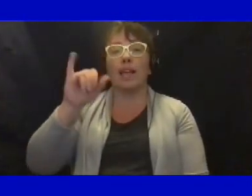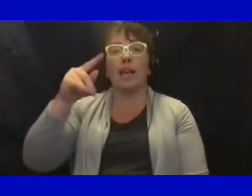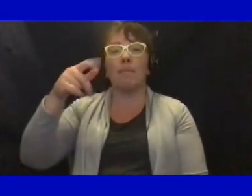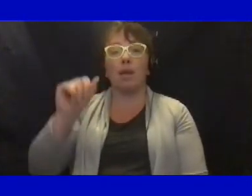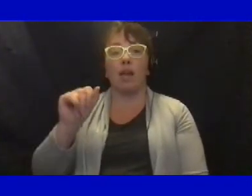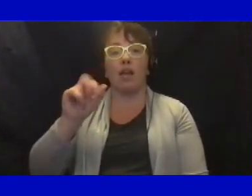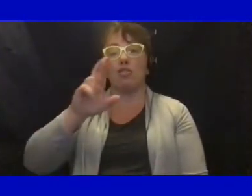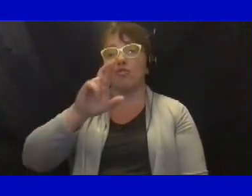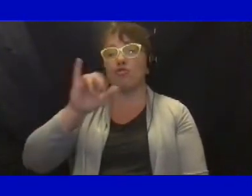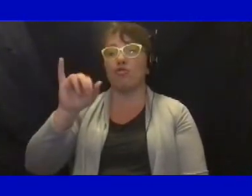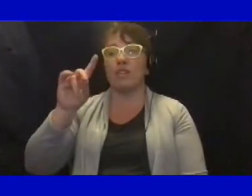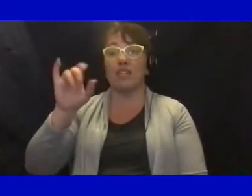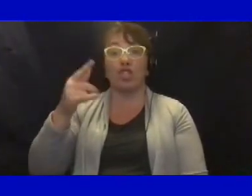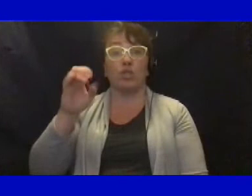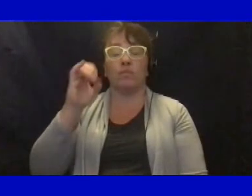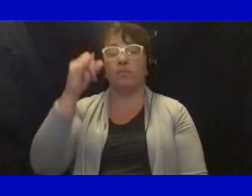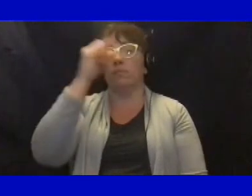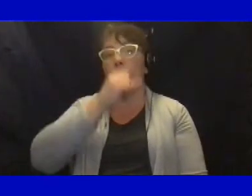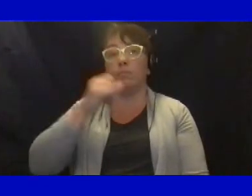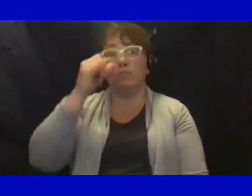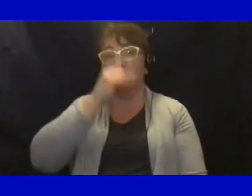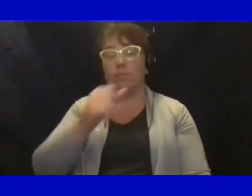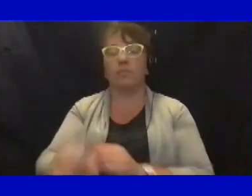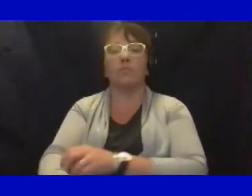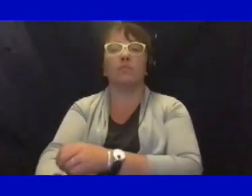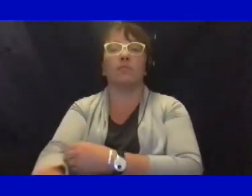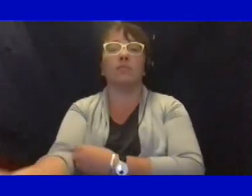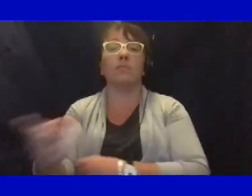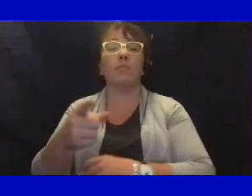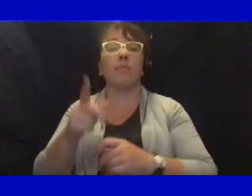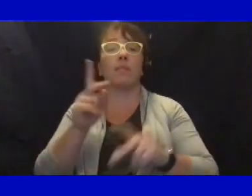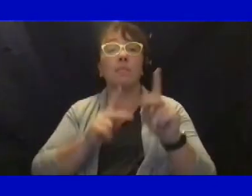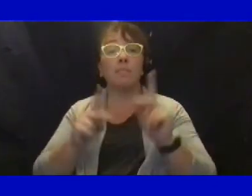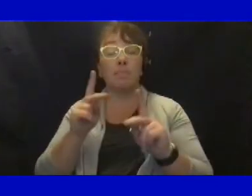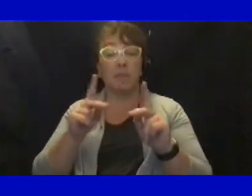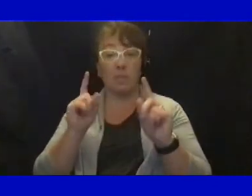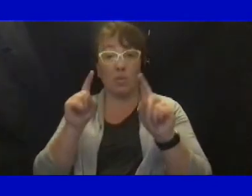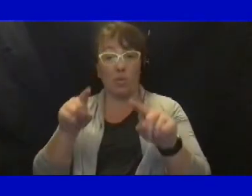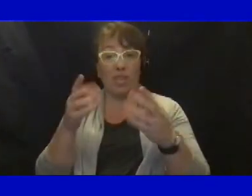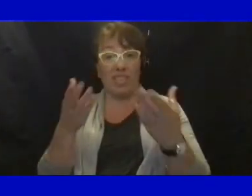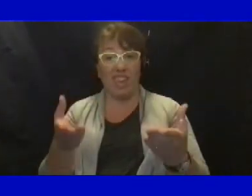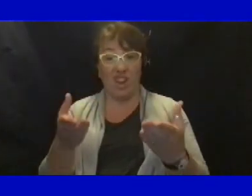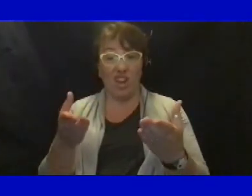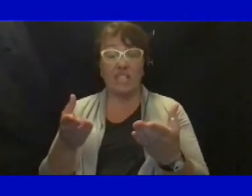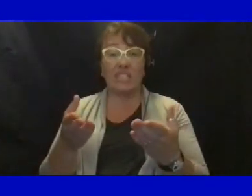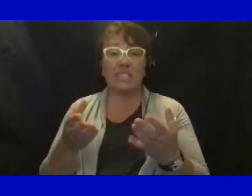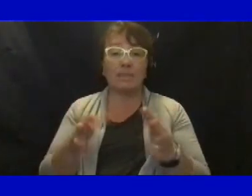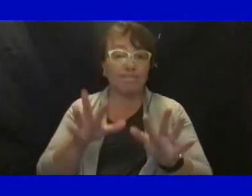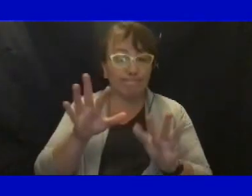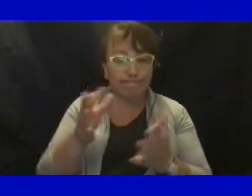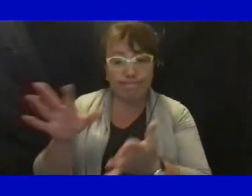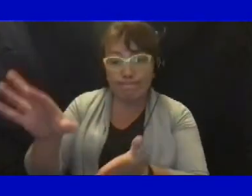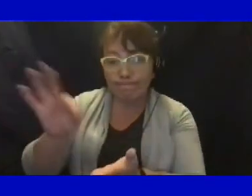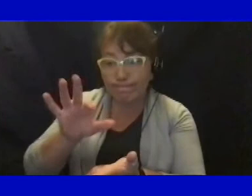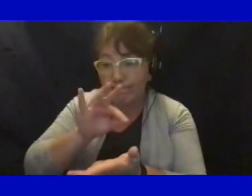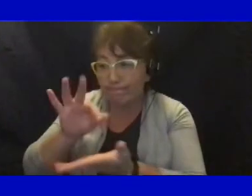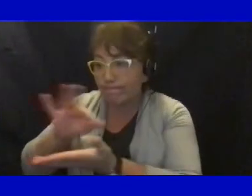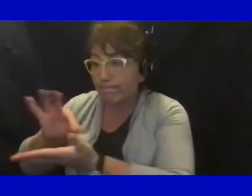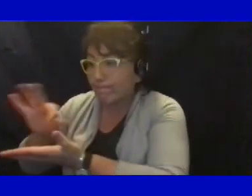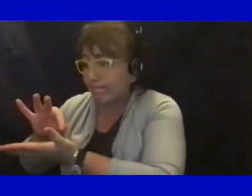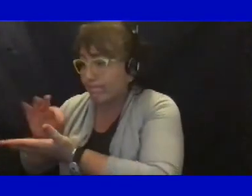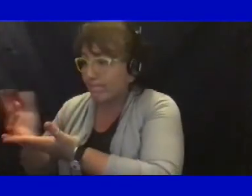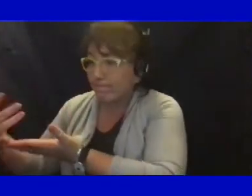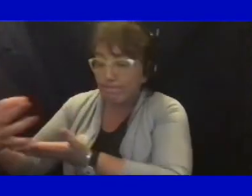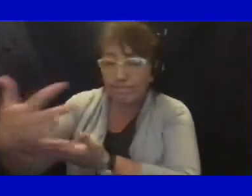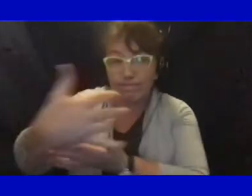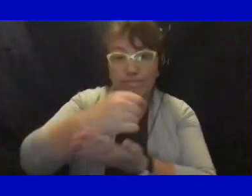The experts went up there and looked around, took sampling, took photography, and it